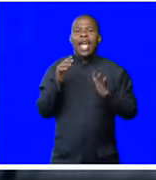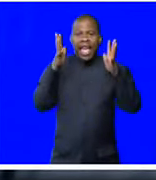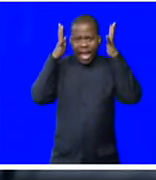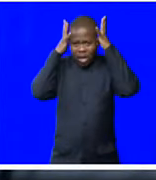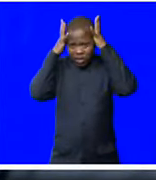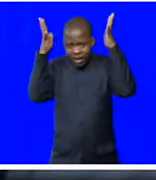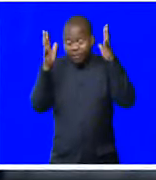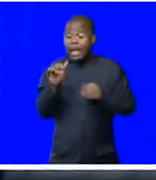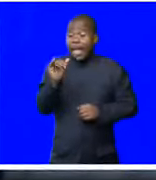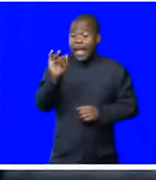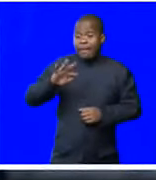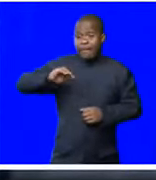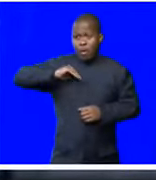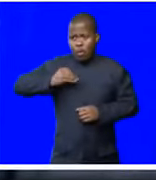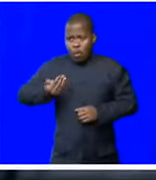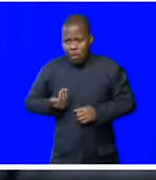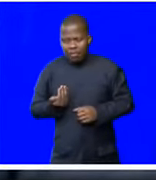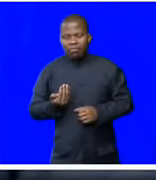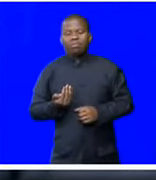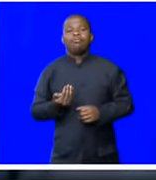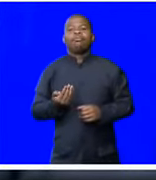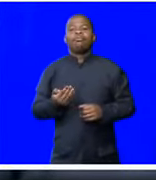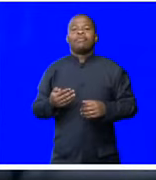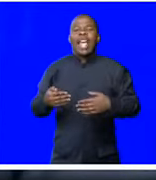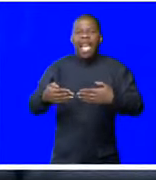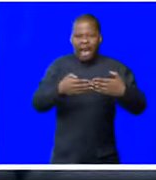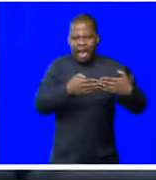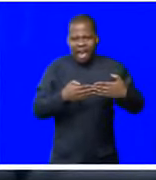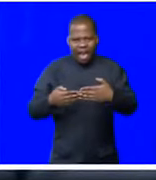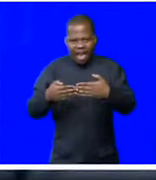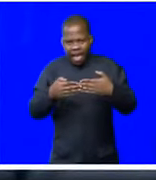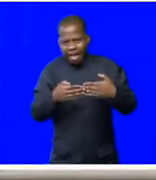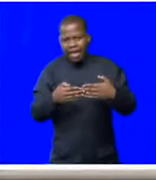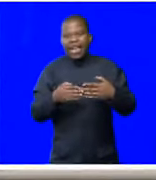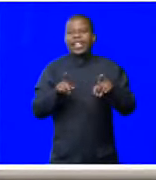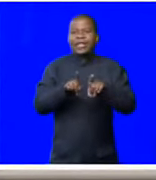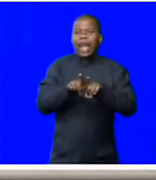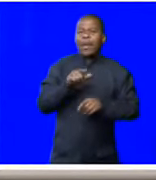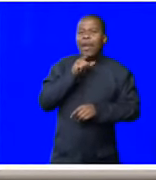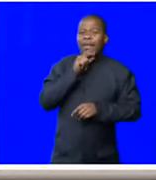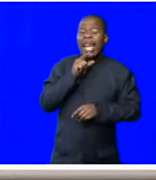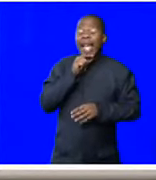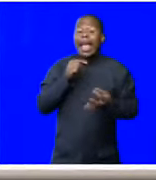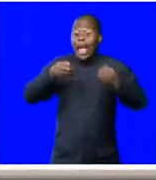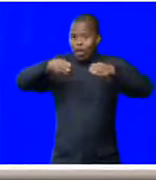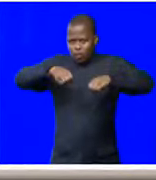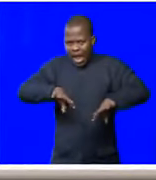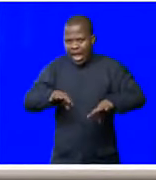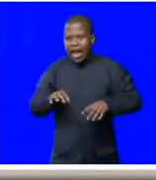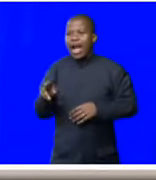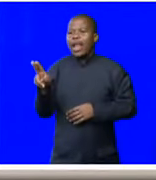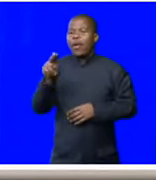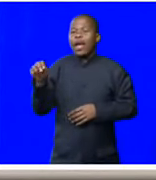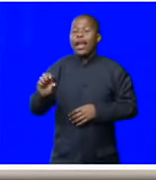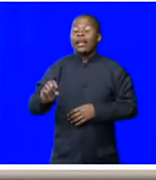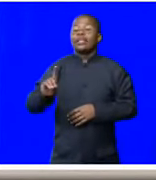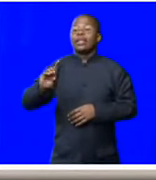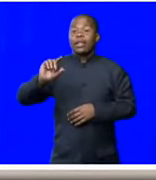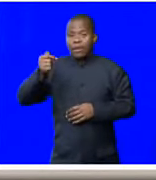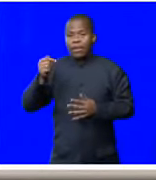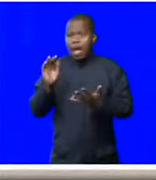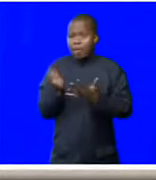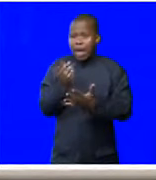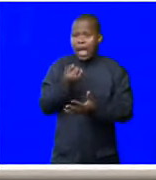achieve sustainable development without attaining gender equality. Because sustainable development